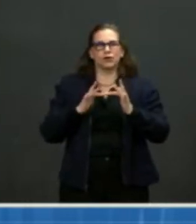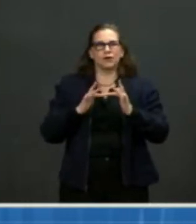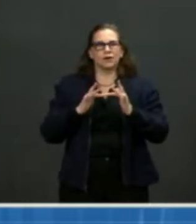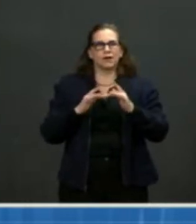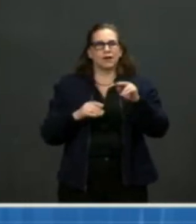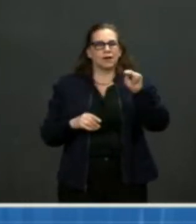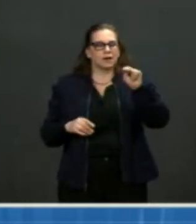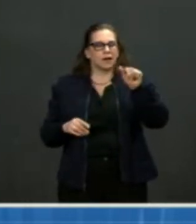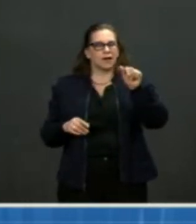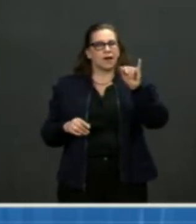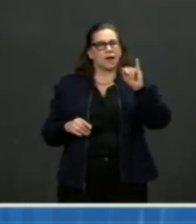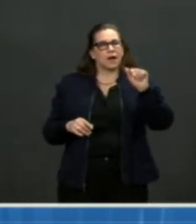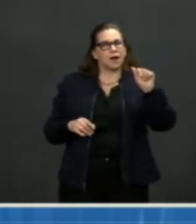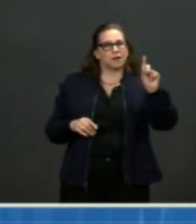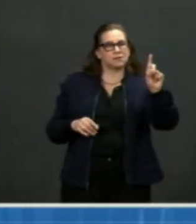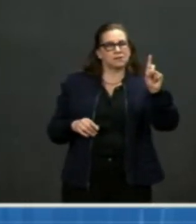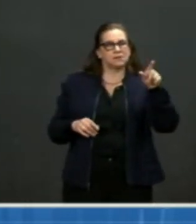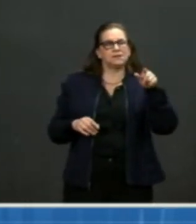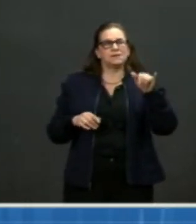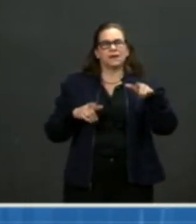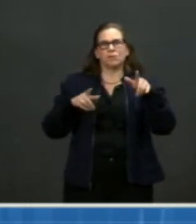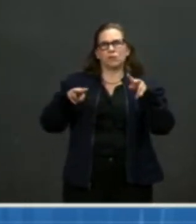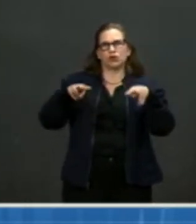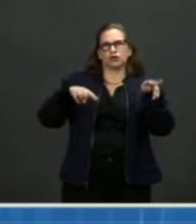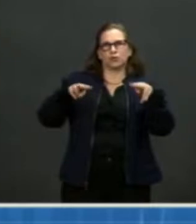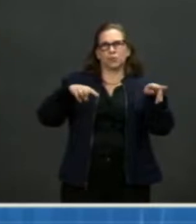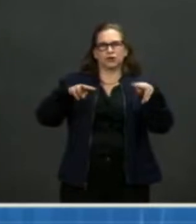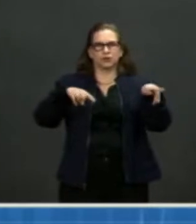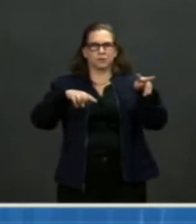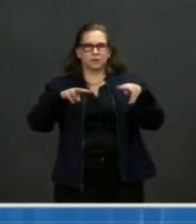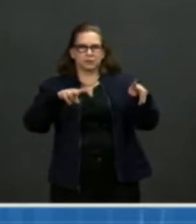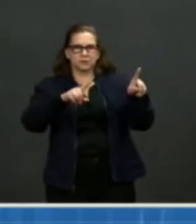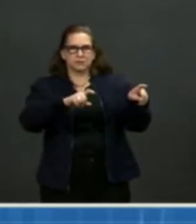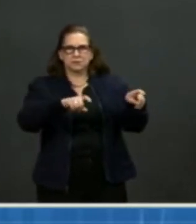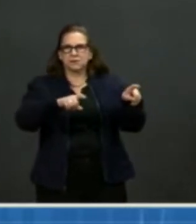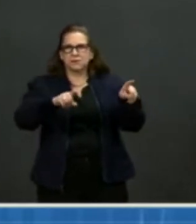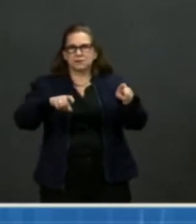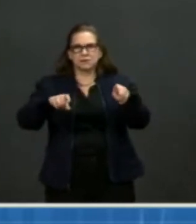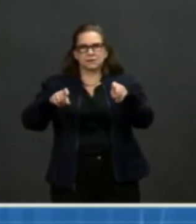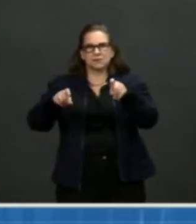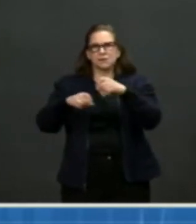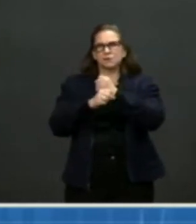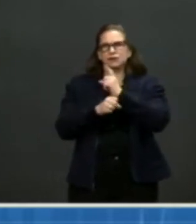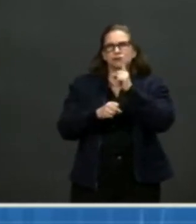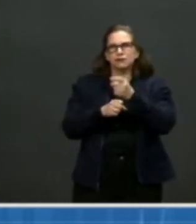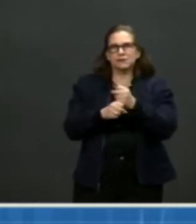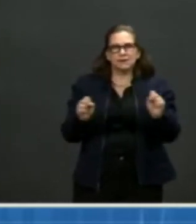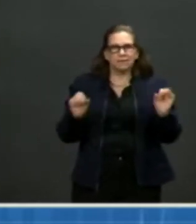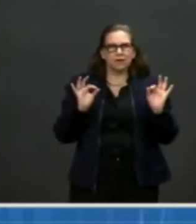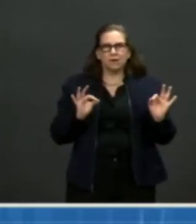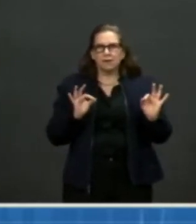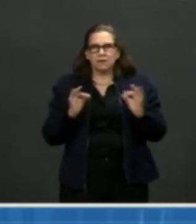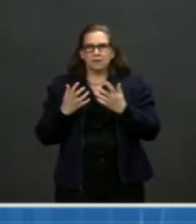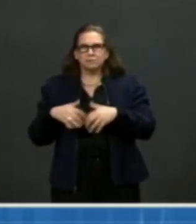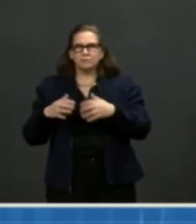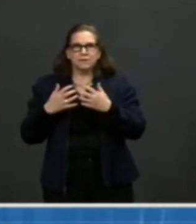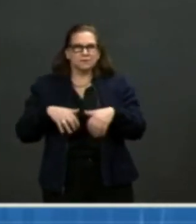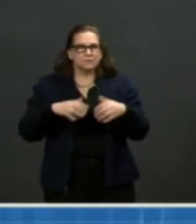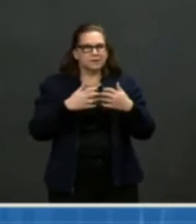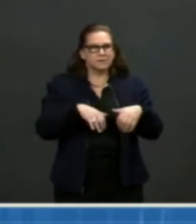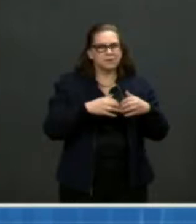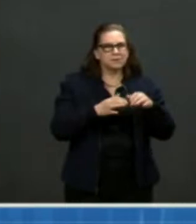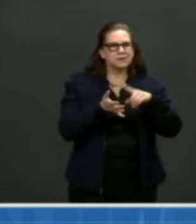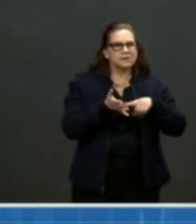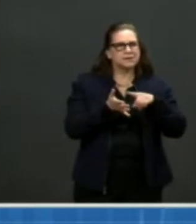to ensure safety and validity of the data. And NIAID intramural investigators co-authored key